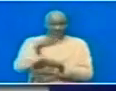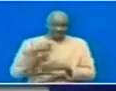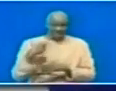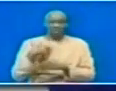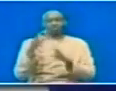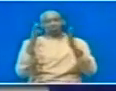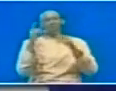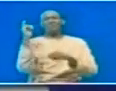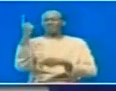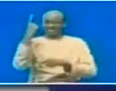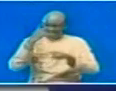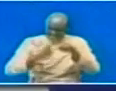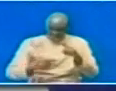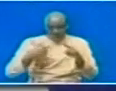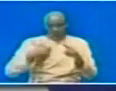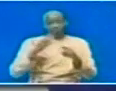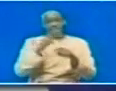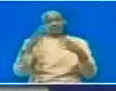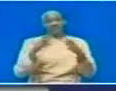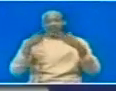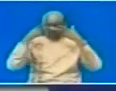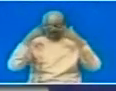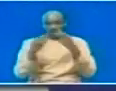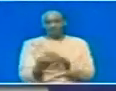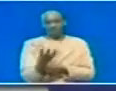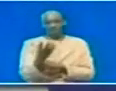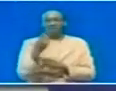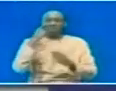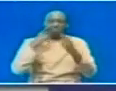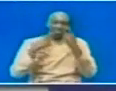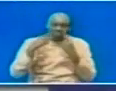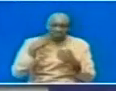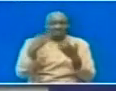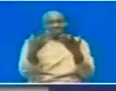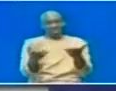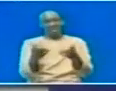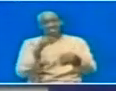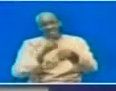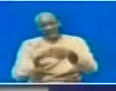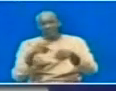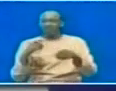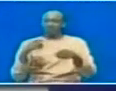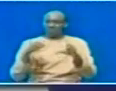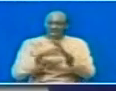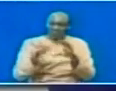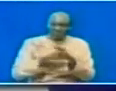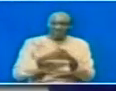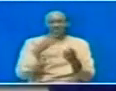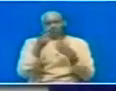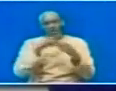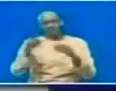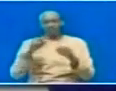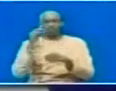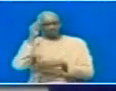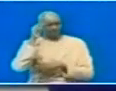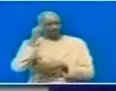the first anniversary of the Westgate terror attack. Tears flowed freely when bereaved family members spoke of their